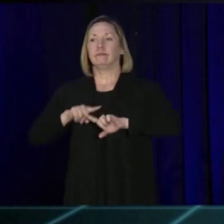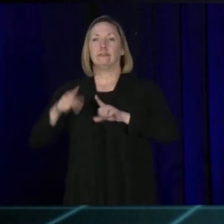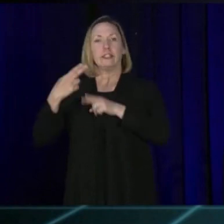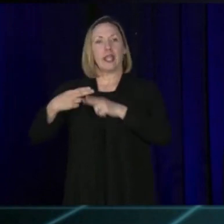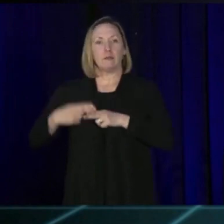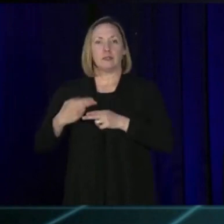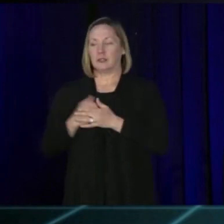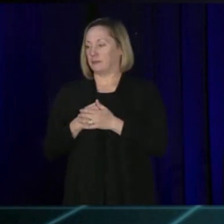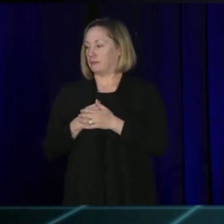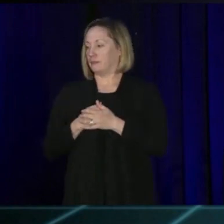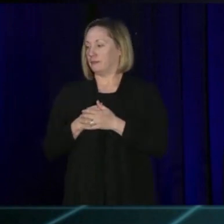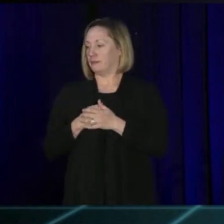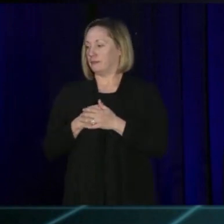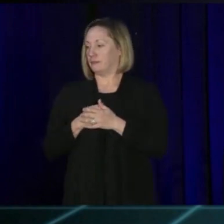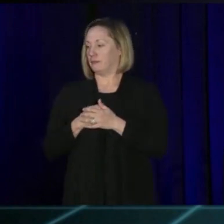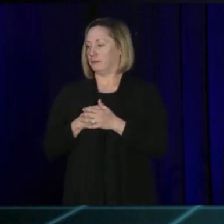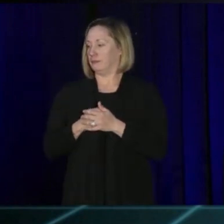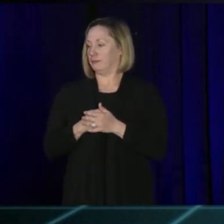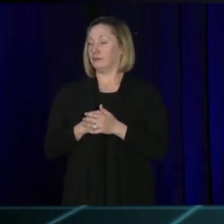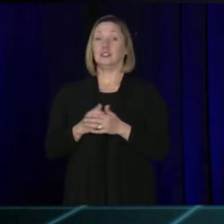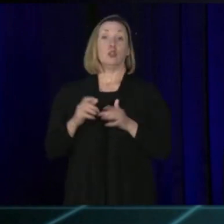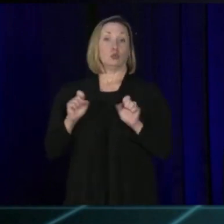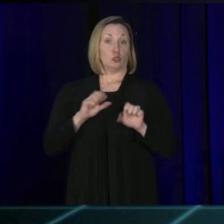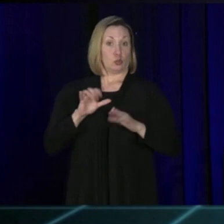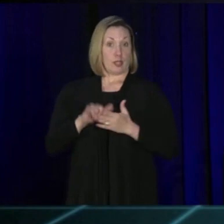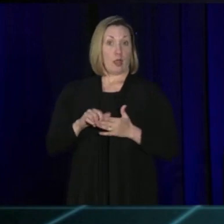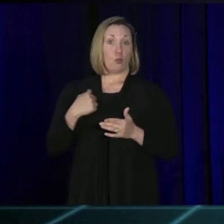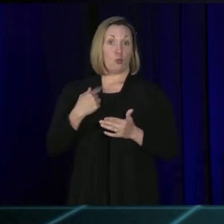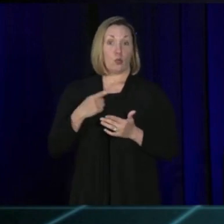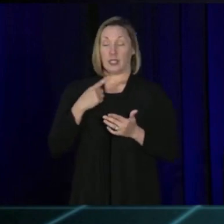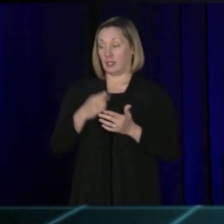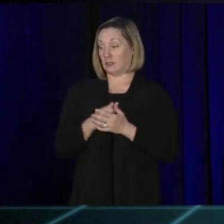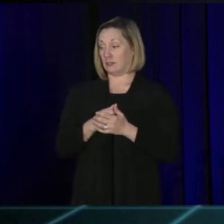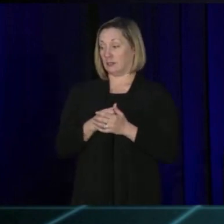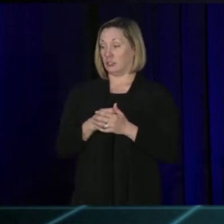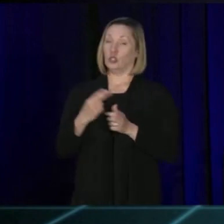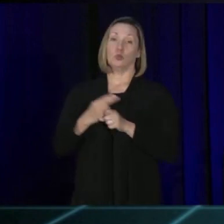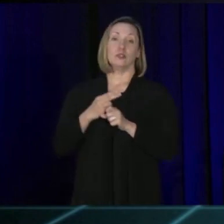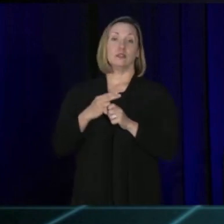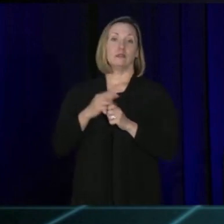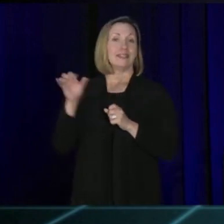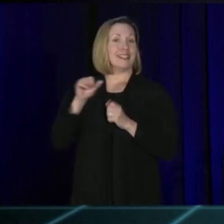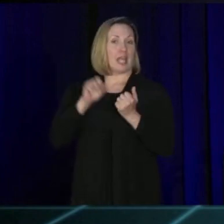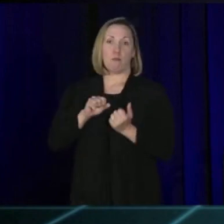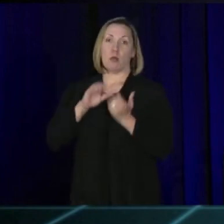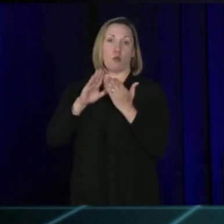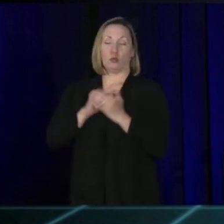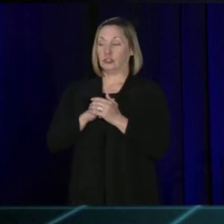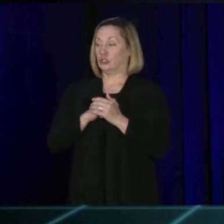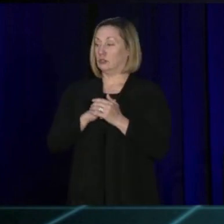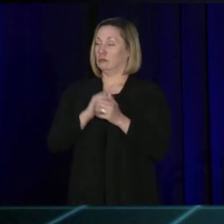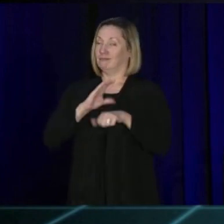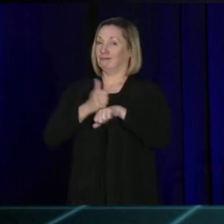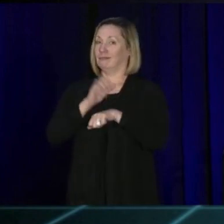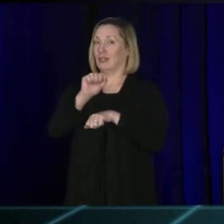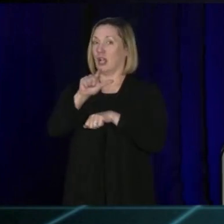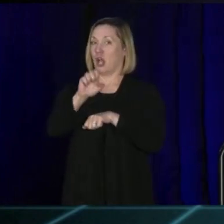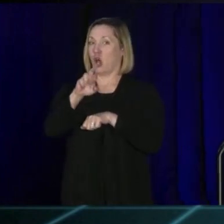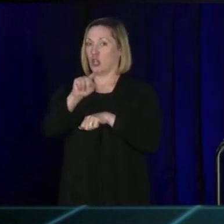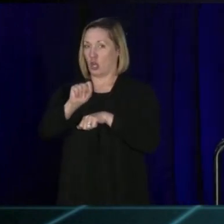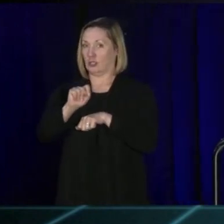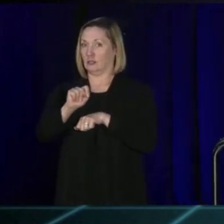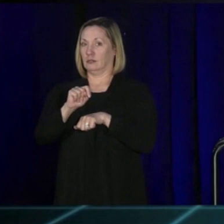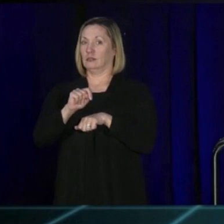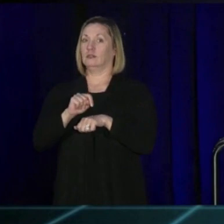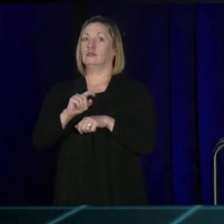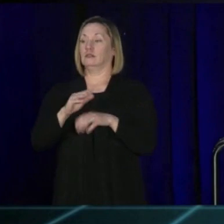field. To do that, we can actually utilize the same approach. We can just set a role alert to our input level error message, and